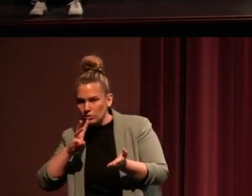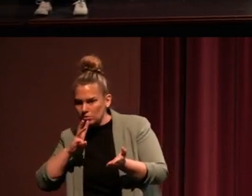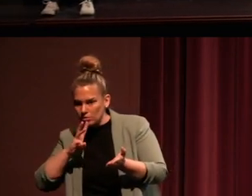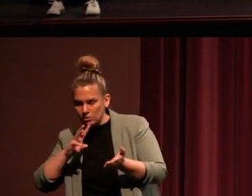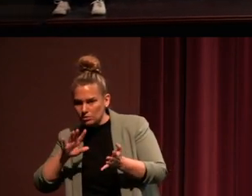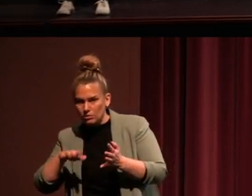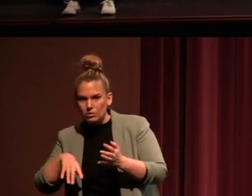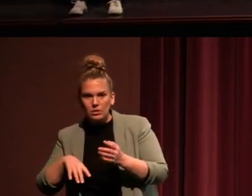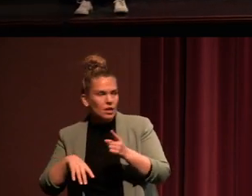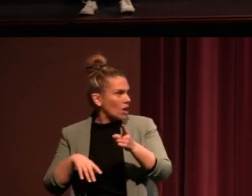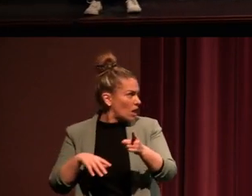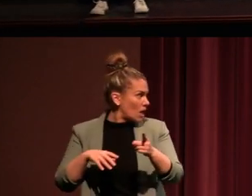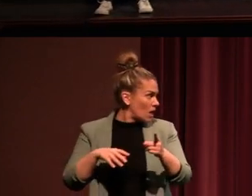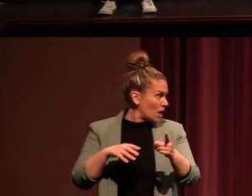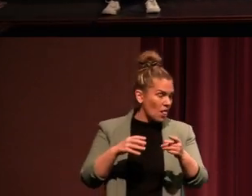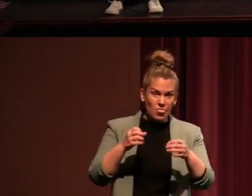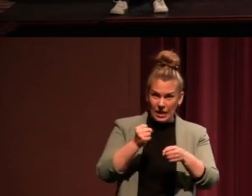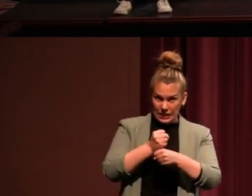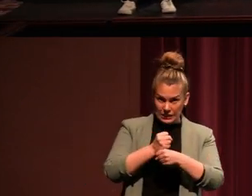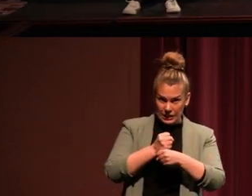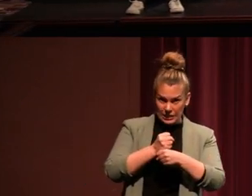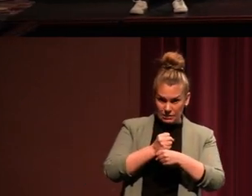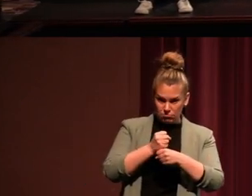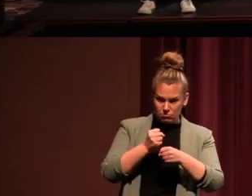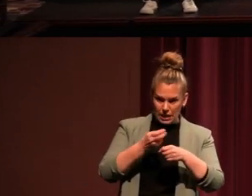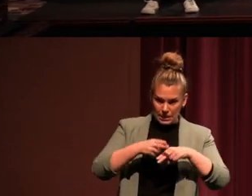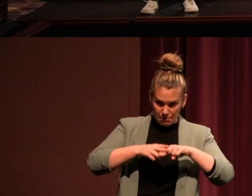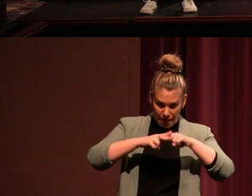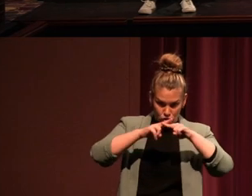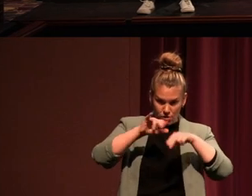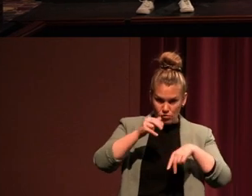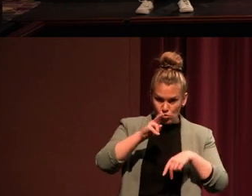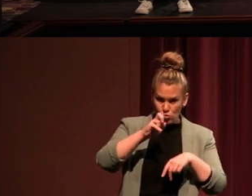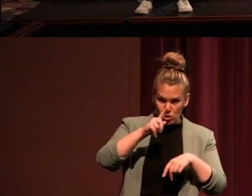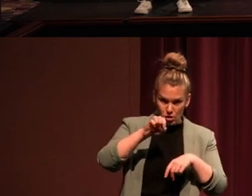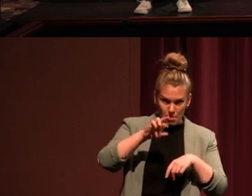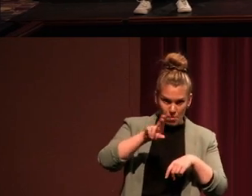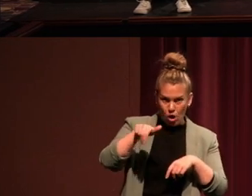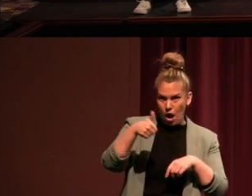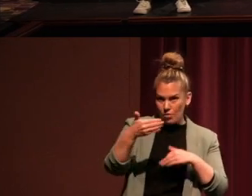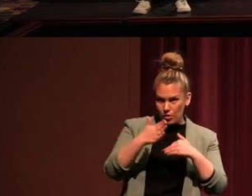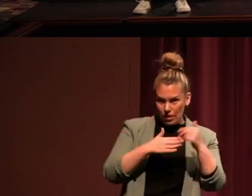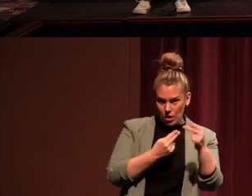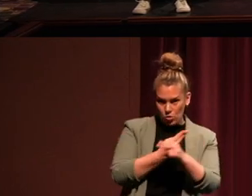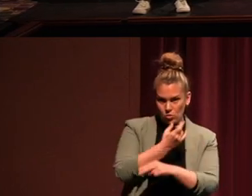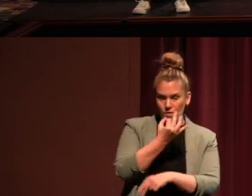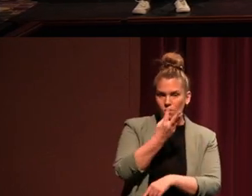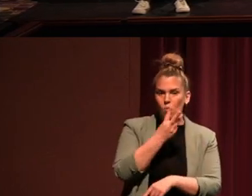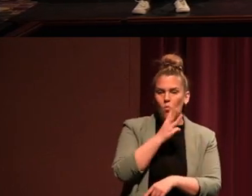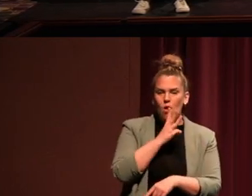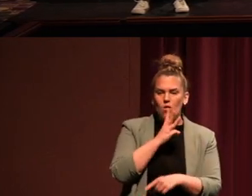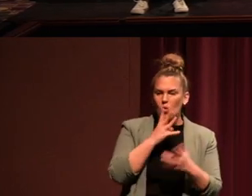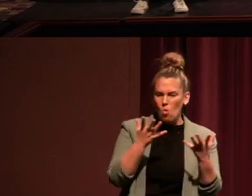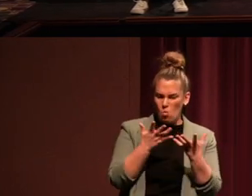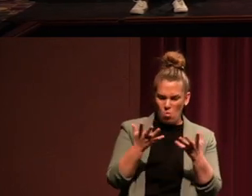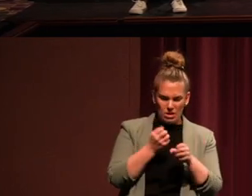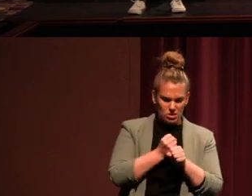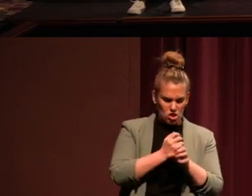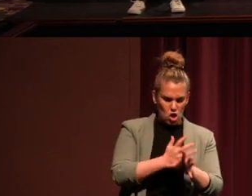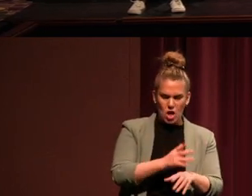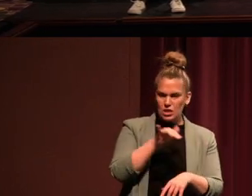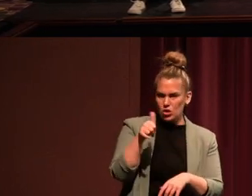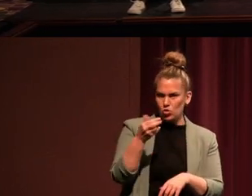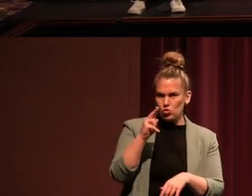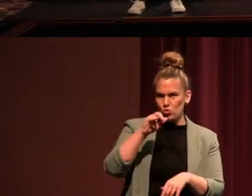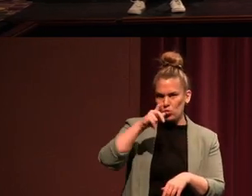Comment more about the expansion of juniper beyond just its use of water. What is leading to juniper expansion? Probably